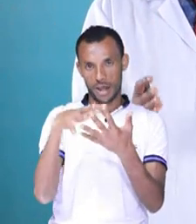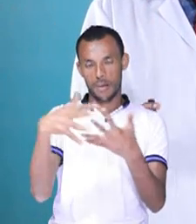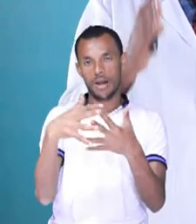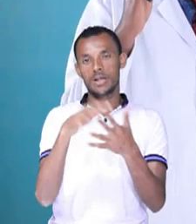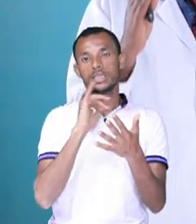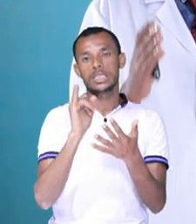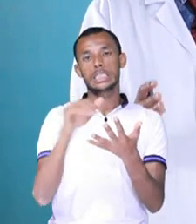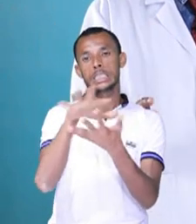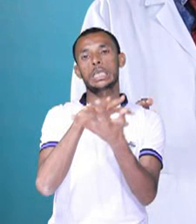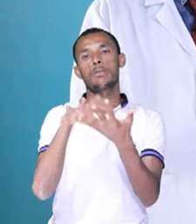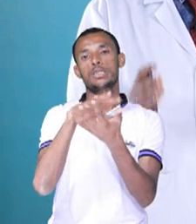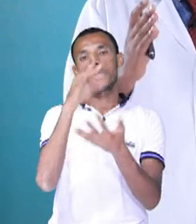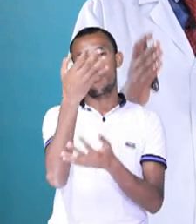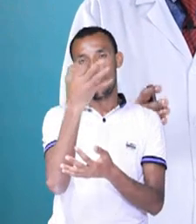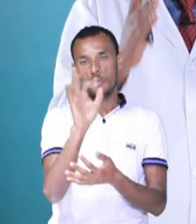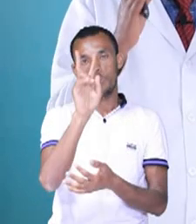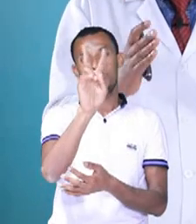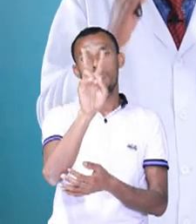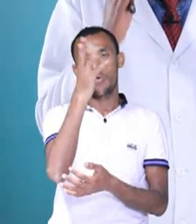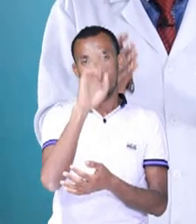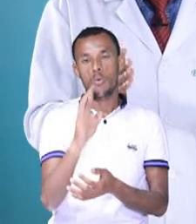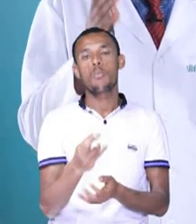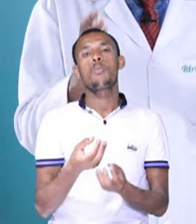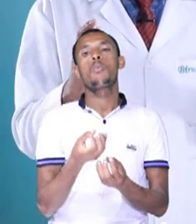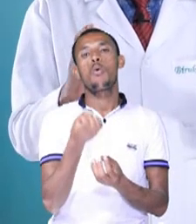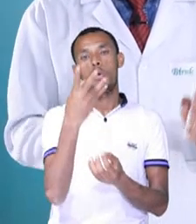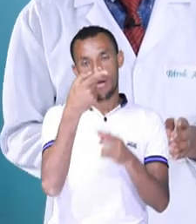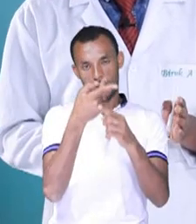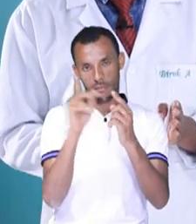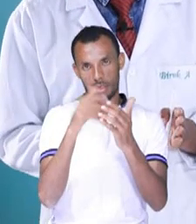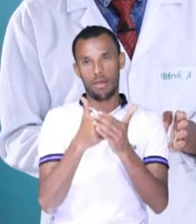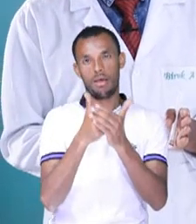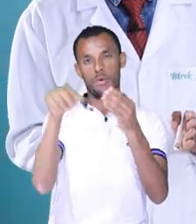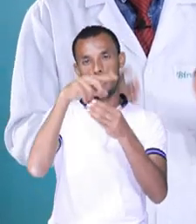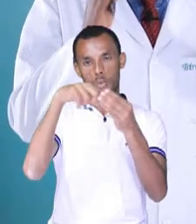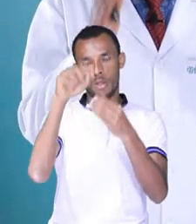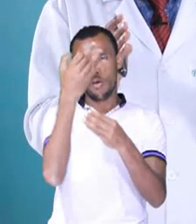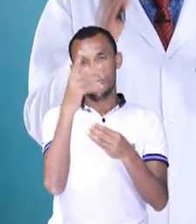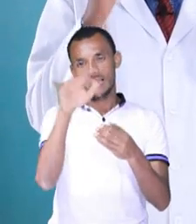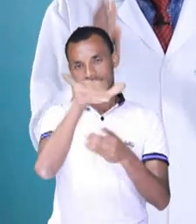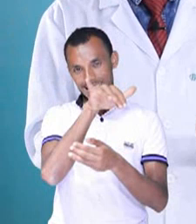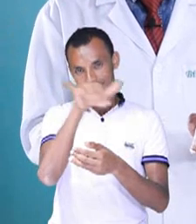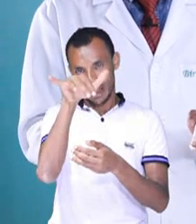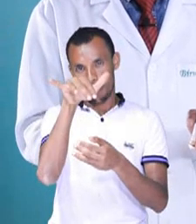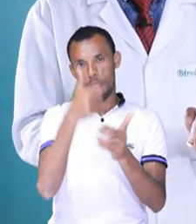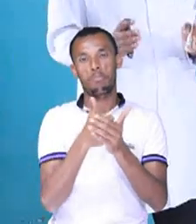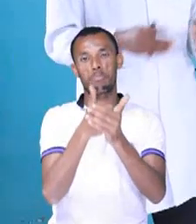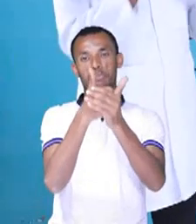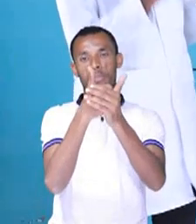the mixing up of 2 or more different atomic orbitals of the same